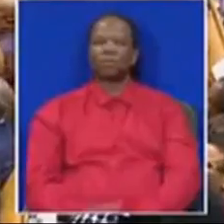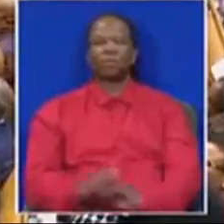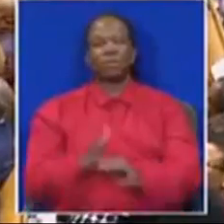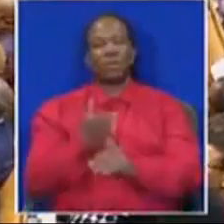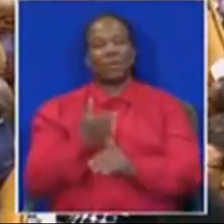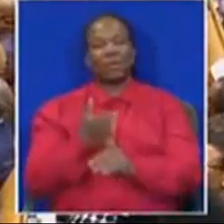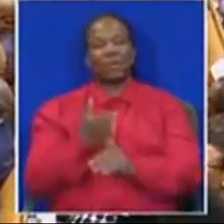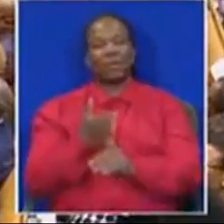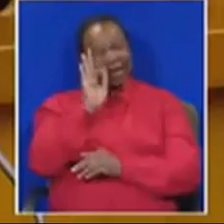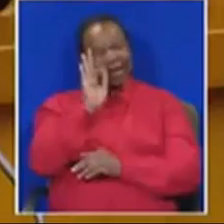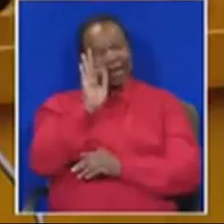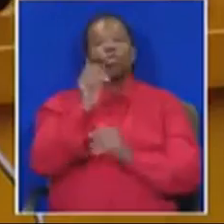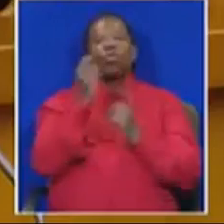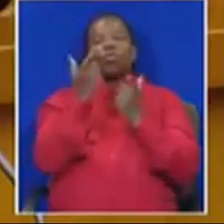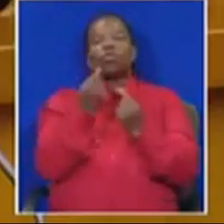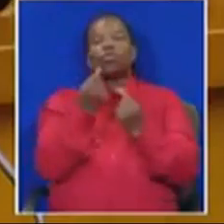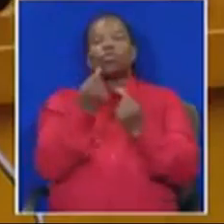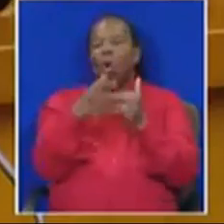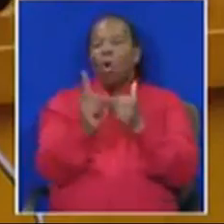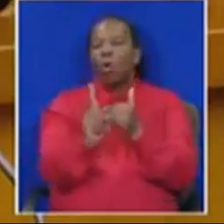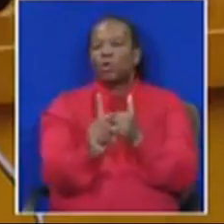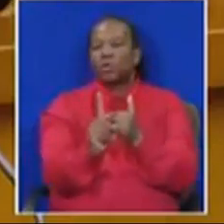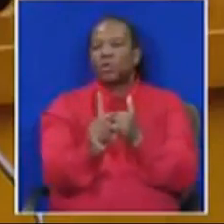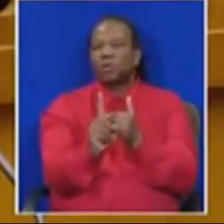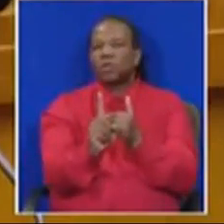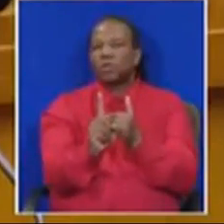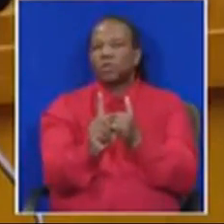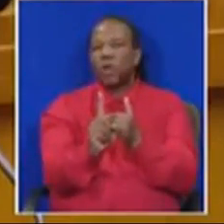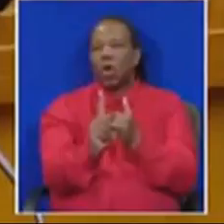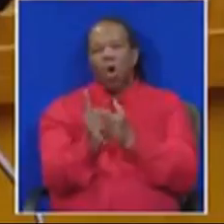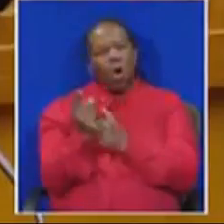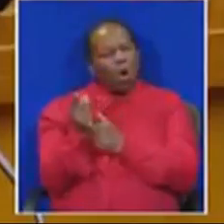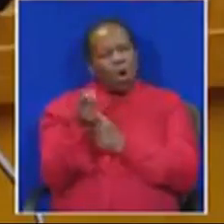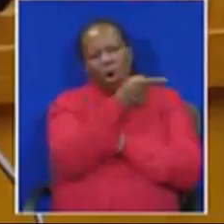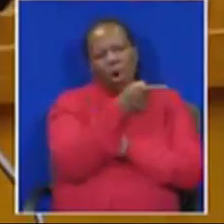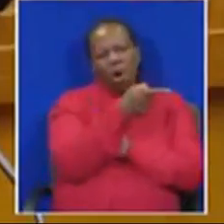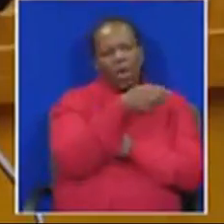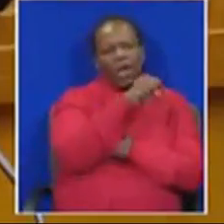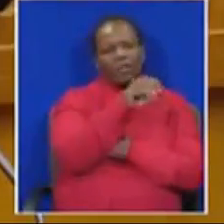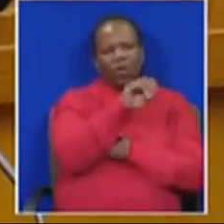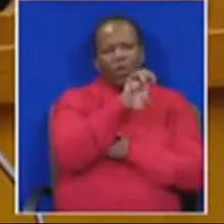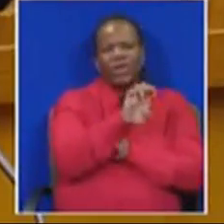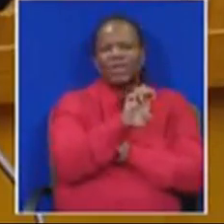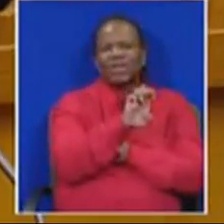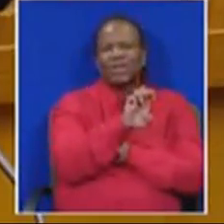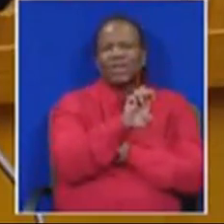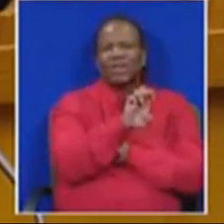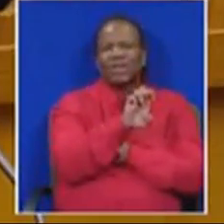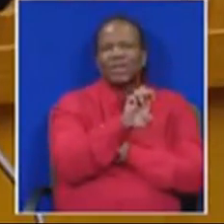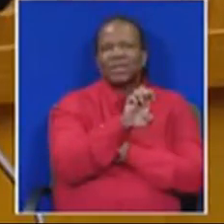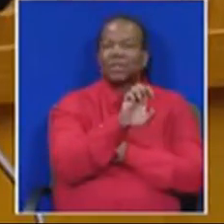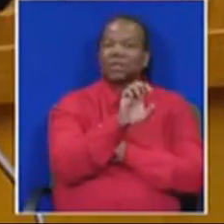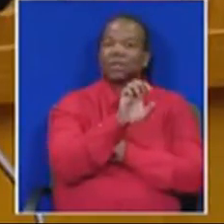Government will take further measures to ensure state-owned enterprises fulfill their